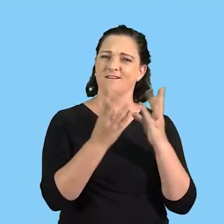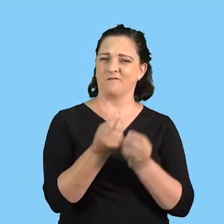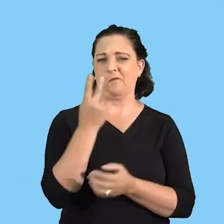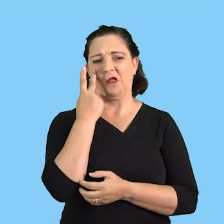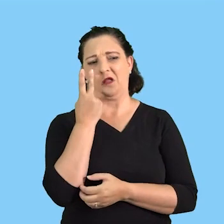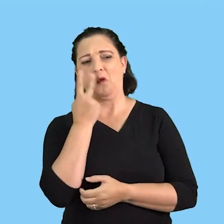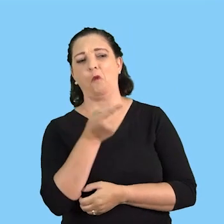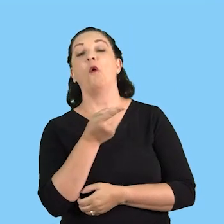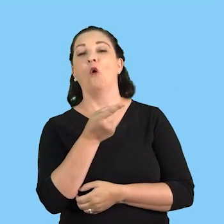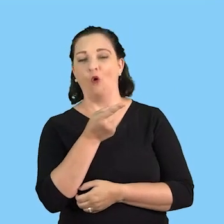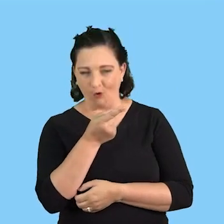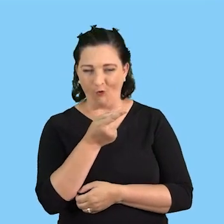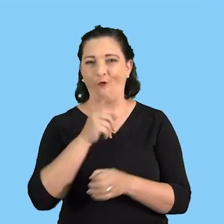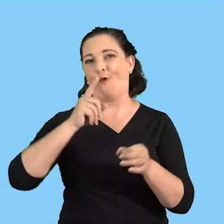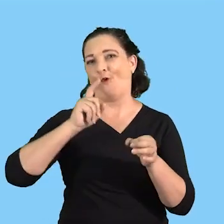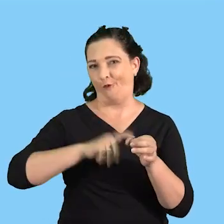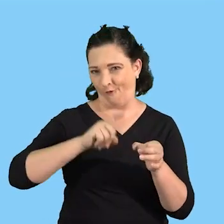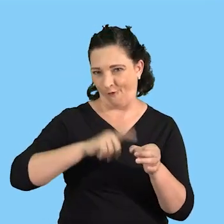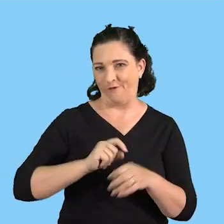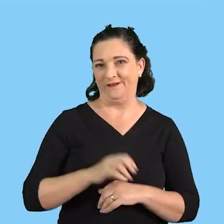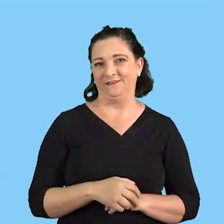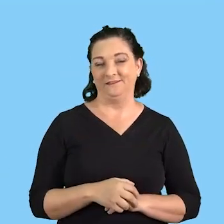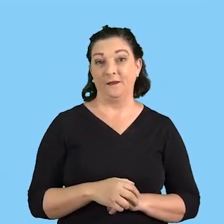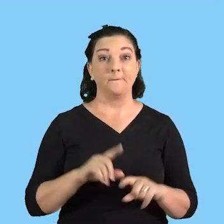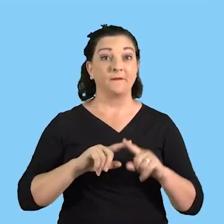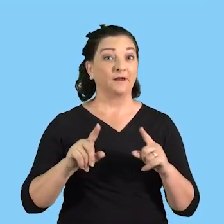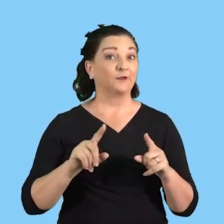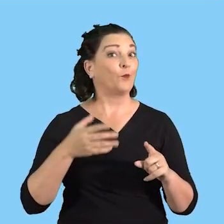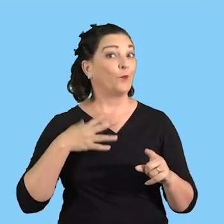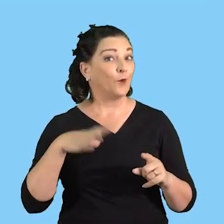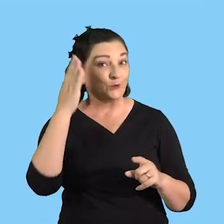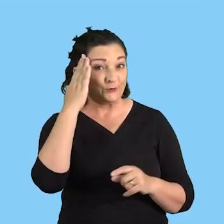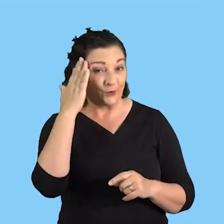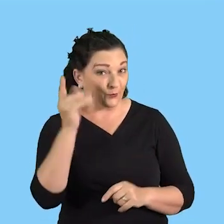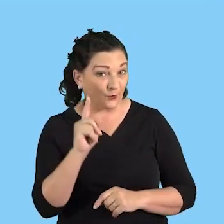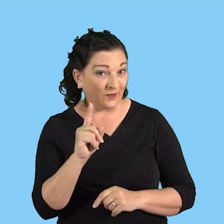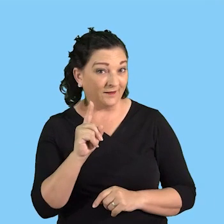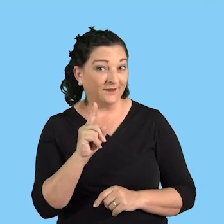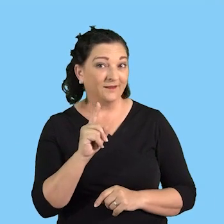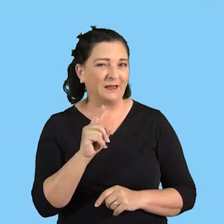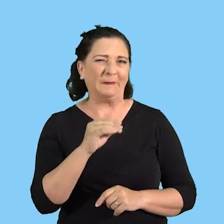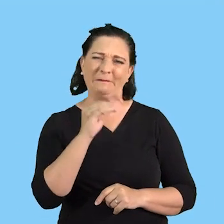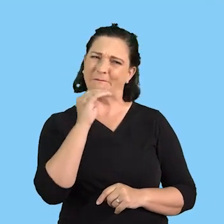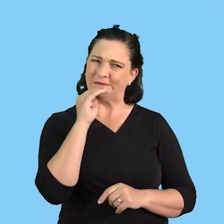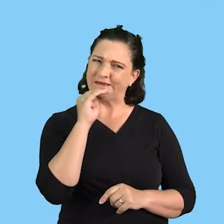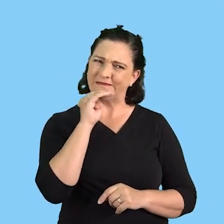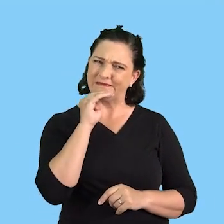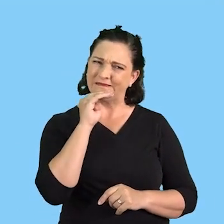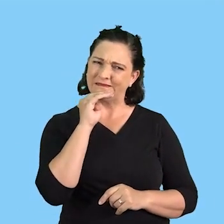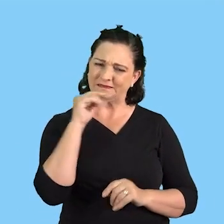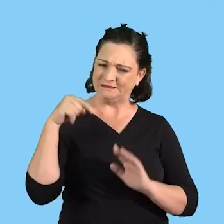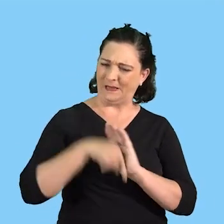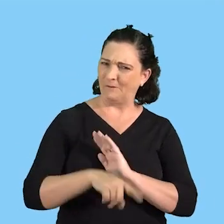see here is of quality. Now, what you need to know is the meaning of